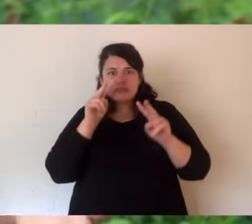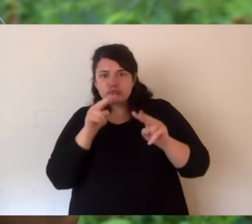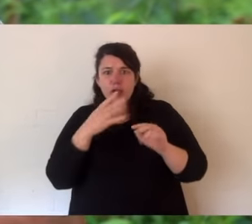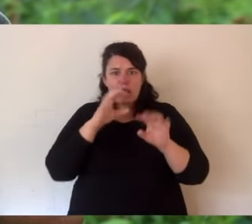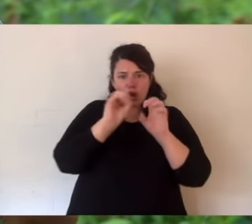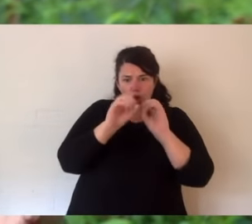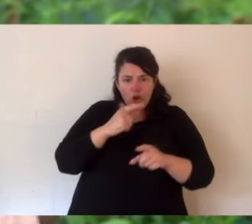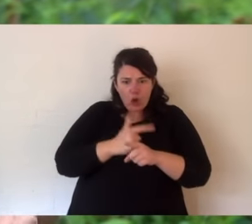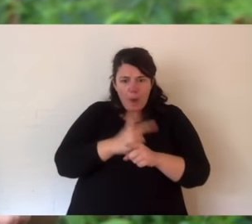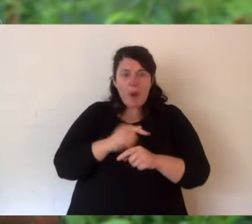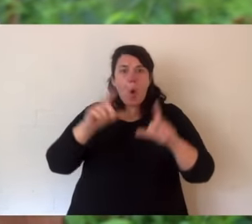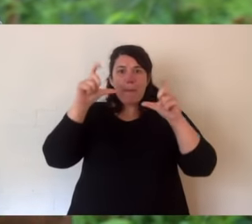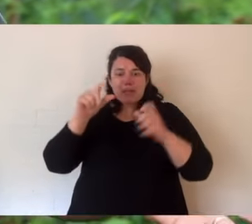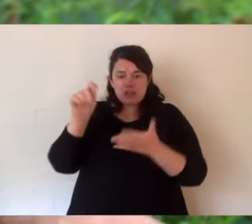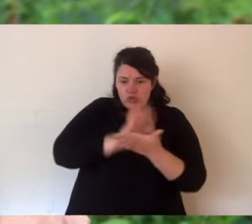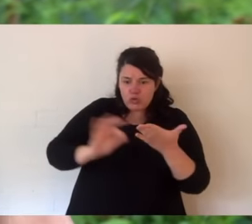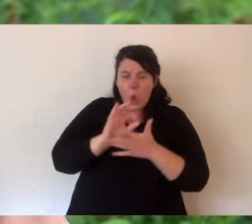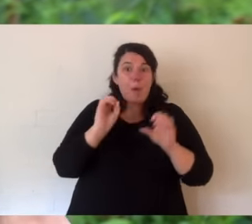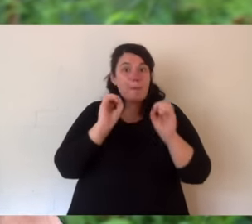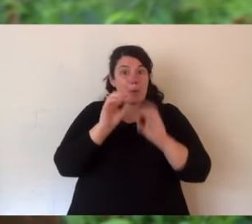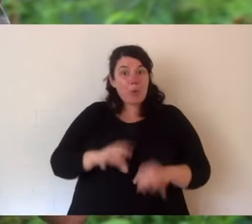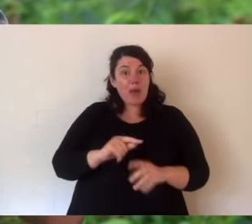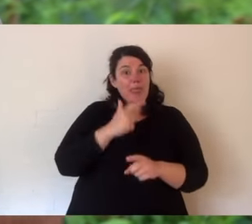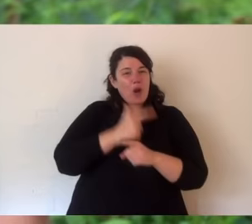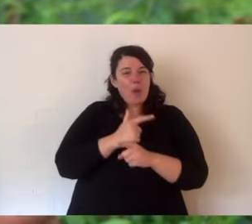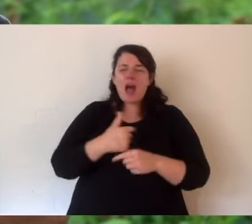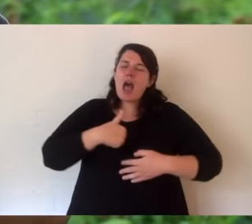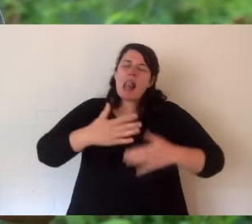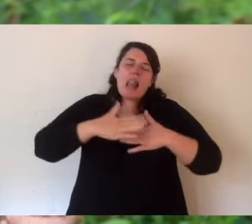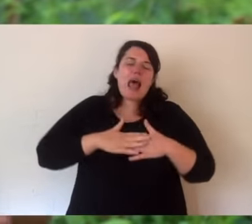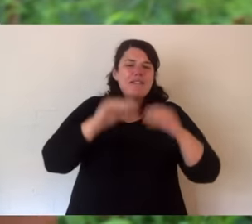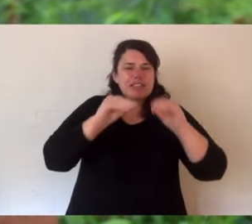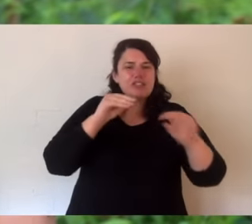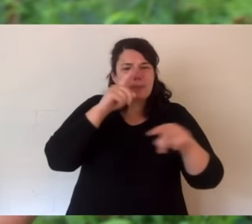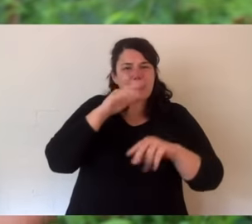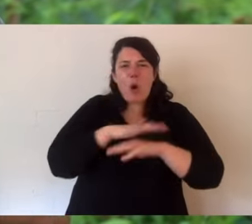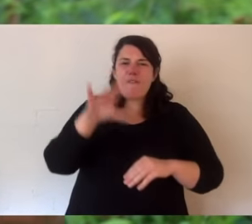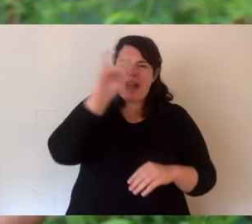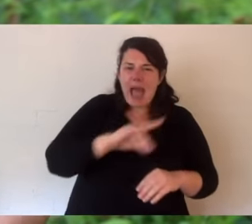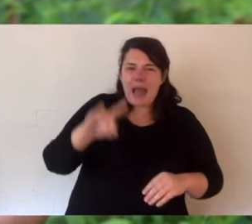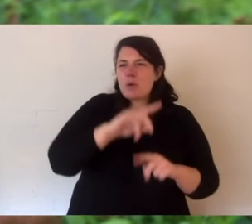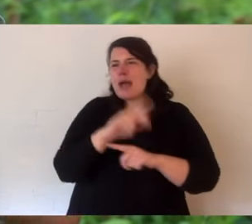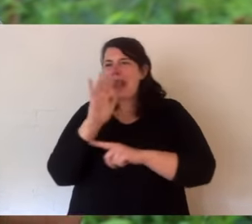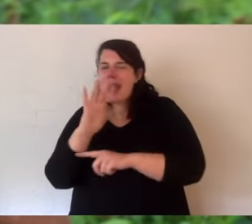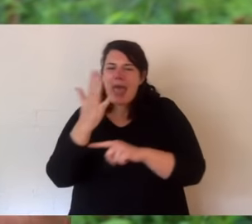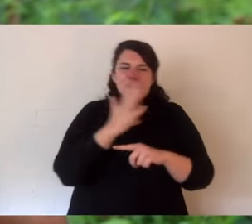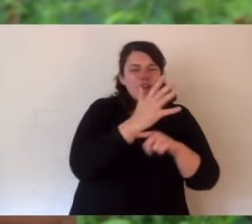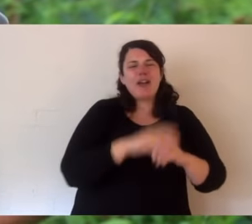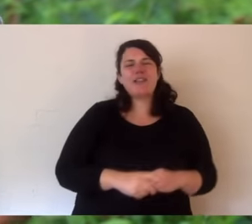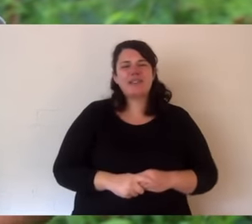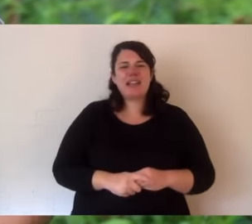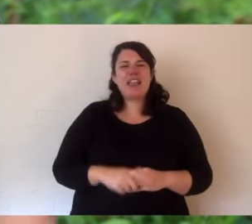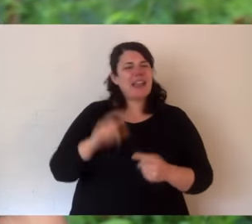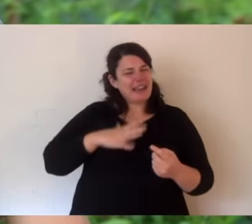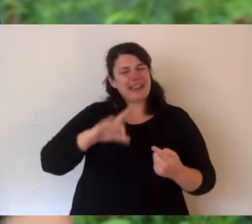you've seen or want to show me your homework, just put it into the comments. This is what I do, connecting people with nature. And that can't